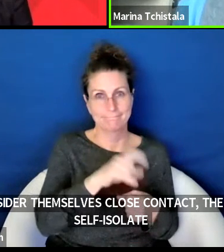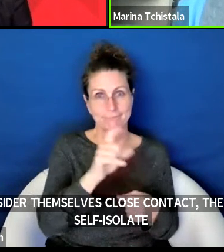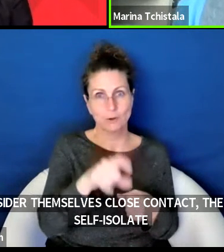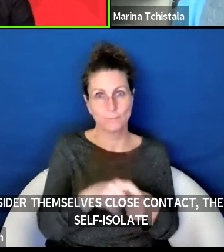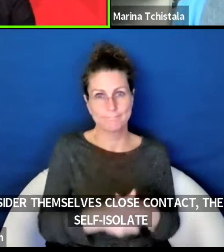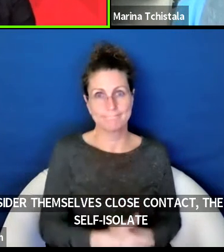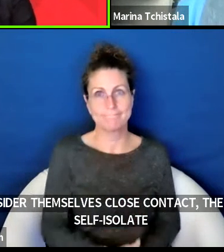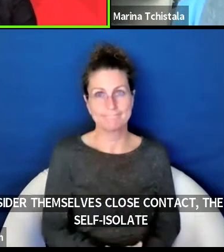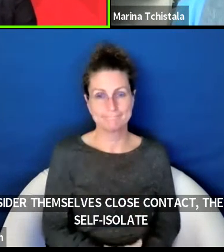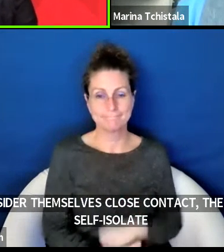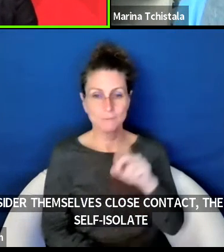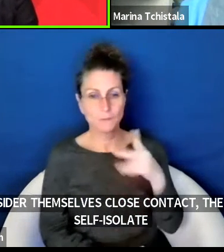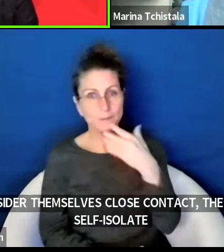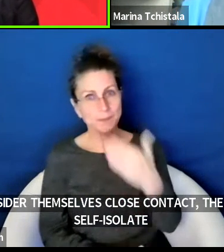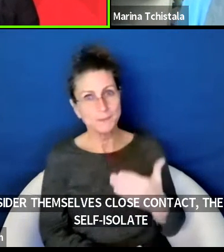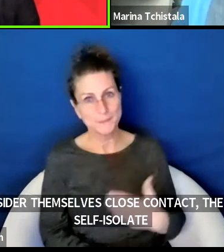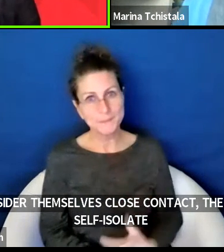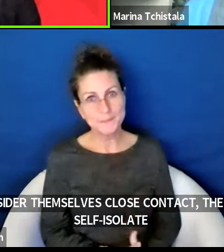All right, thank you.